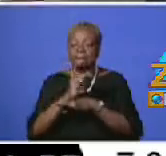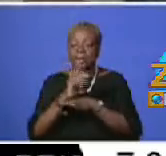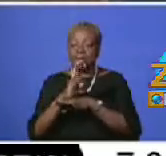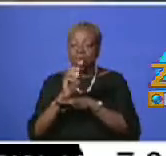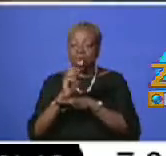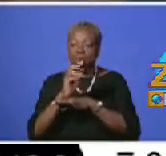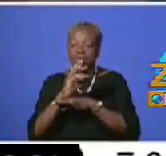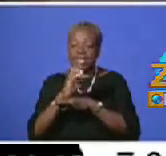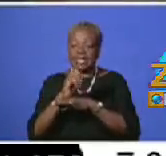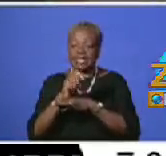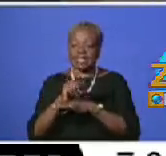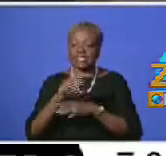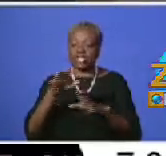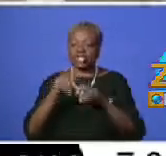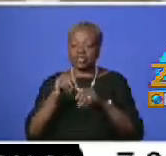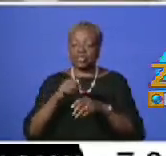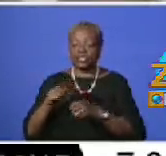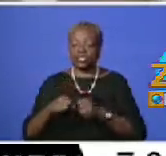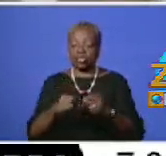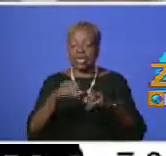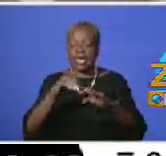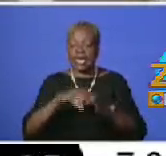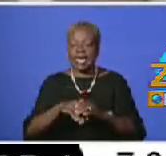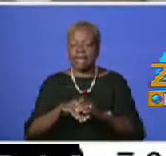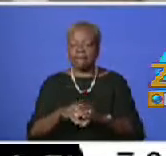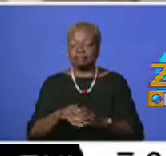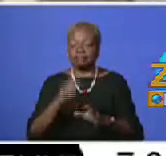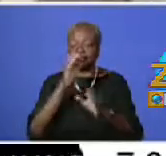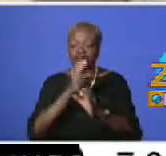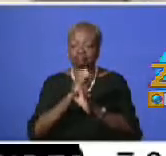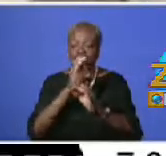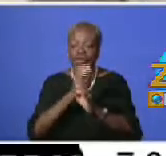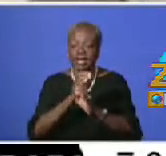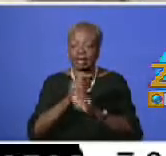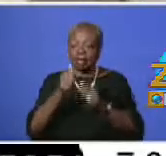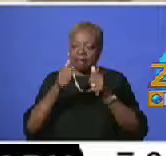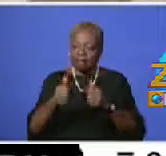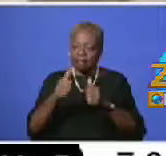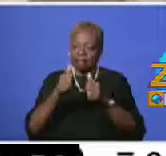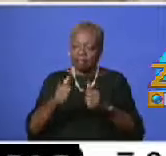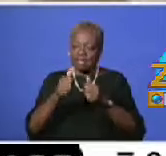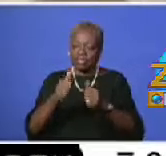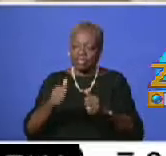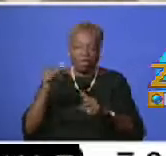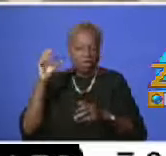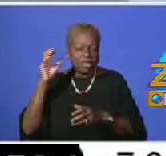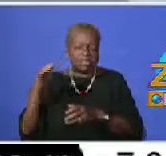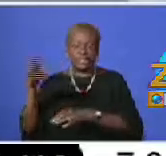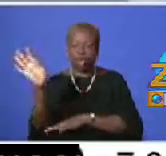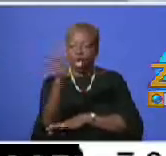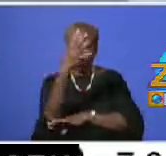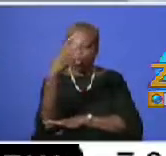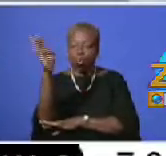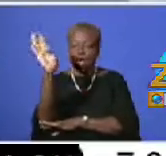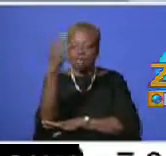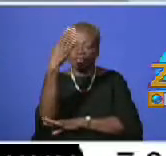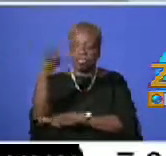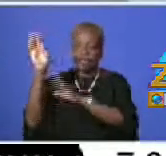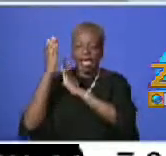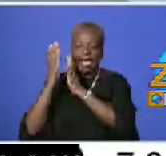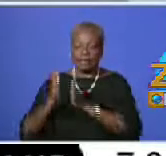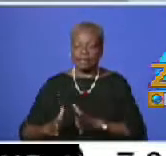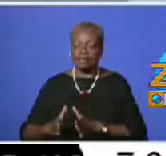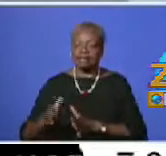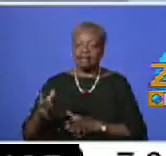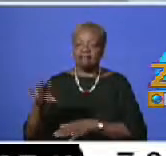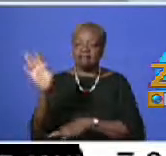here in the capital took to the streets in a motorcade last evening, honking horns and waving Bahamian flags, all in support of those